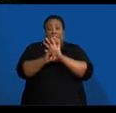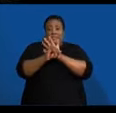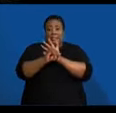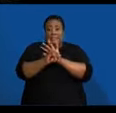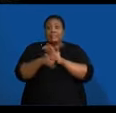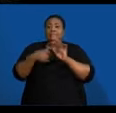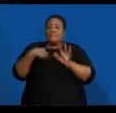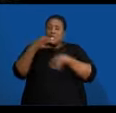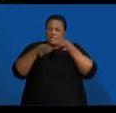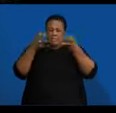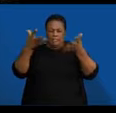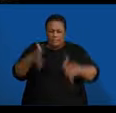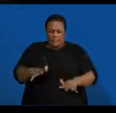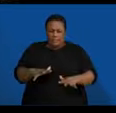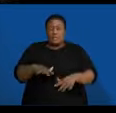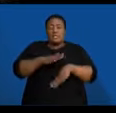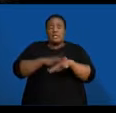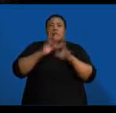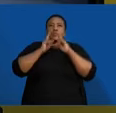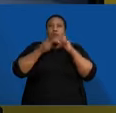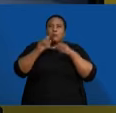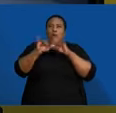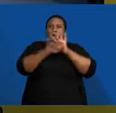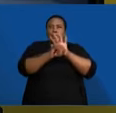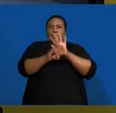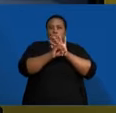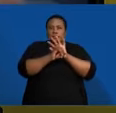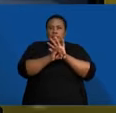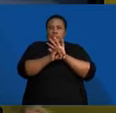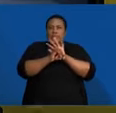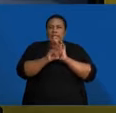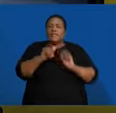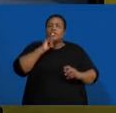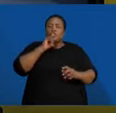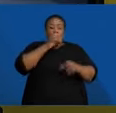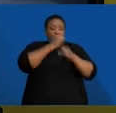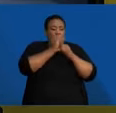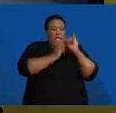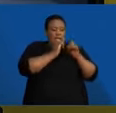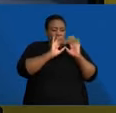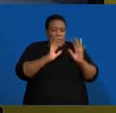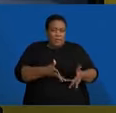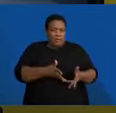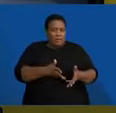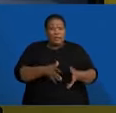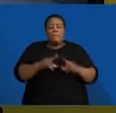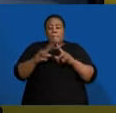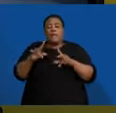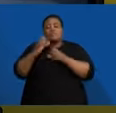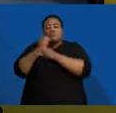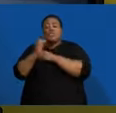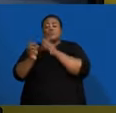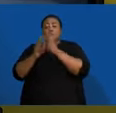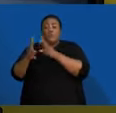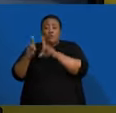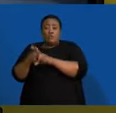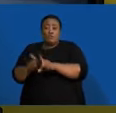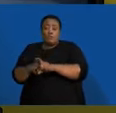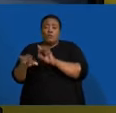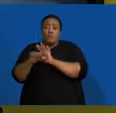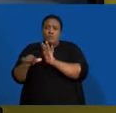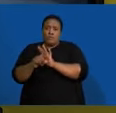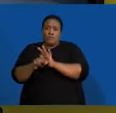just explained right now that when you talk about identities, it's not only your grade 11 identities. Even your grade 12 identities,